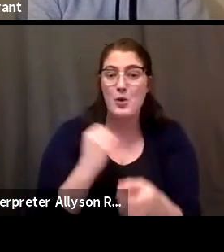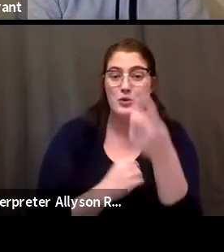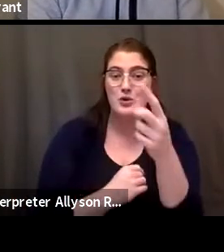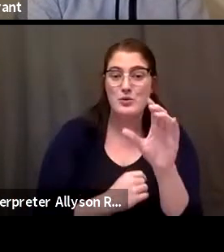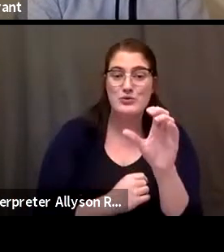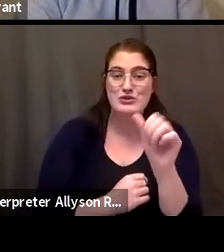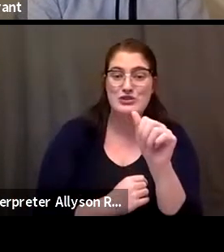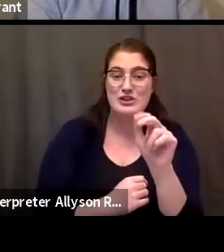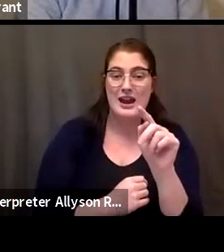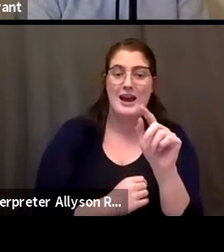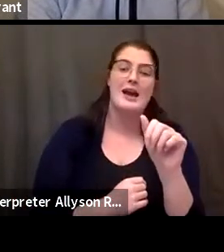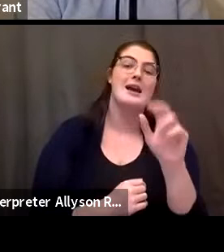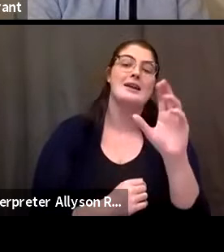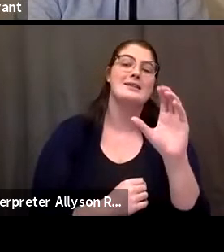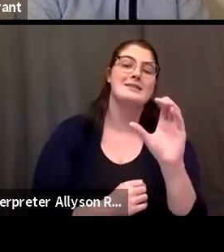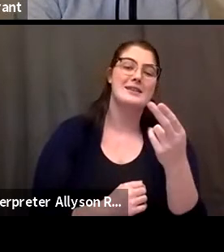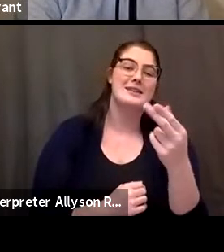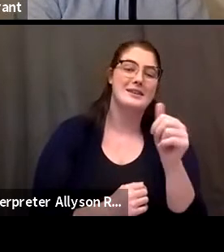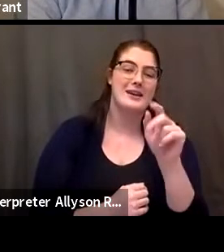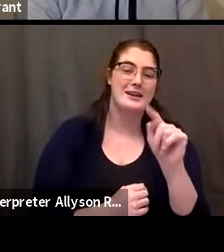and Lieutenant Small.